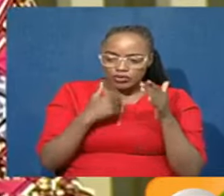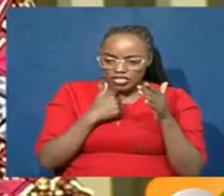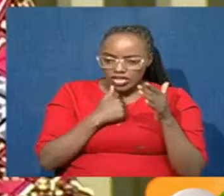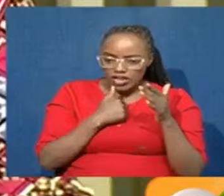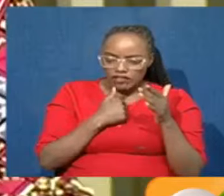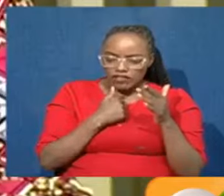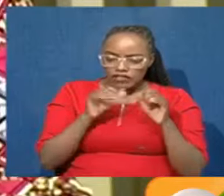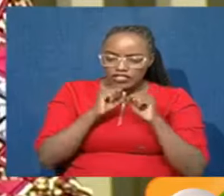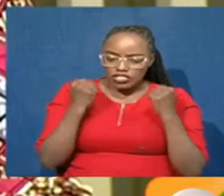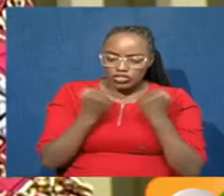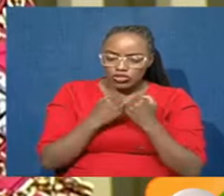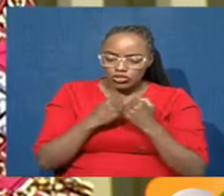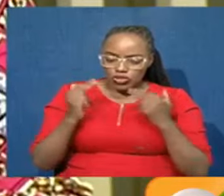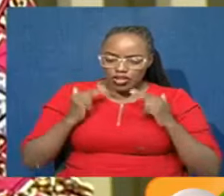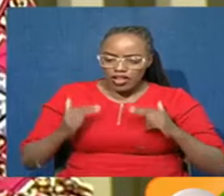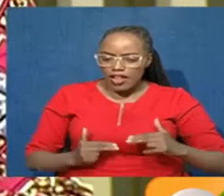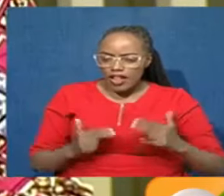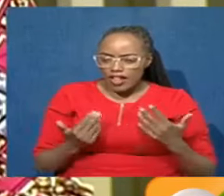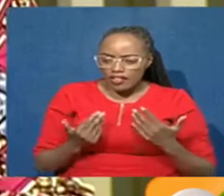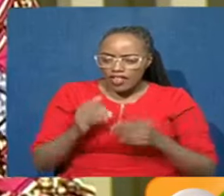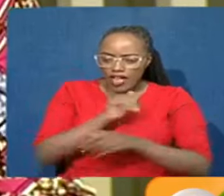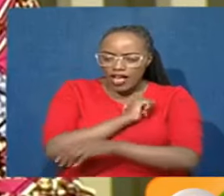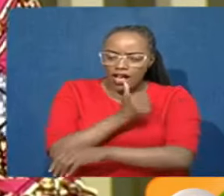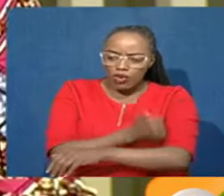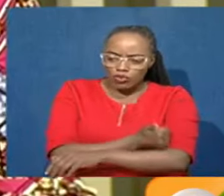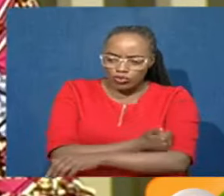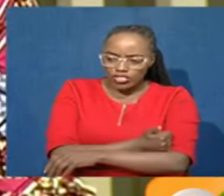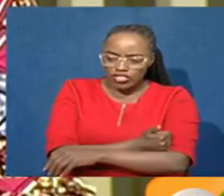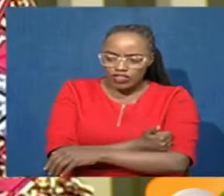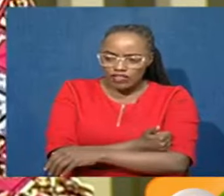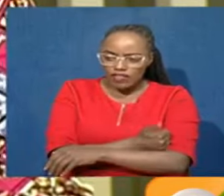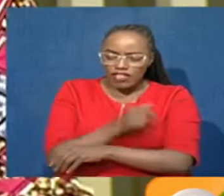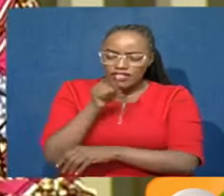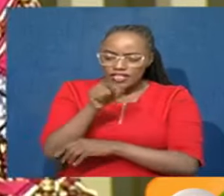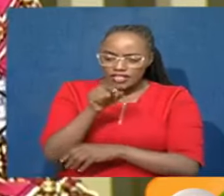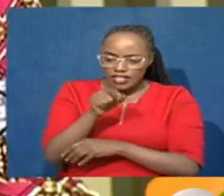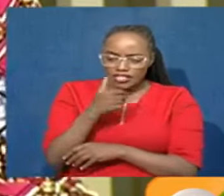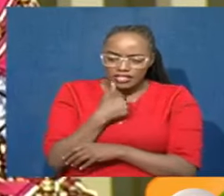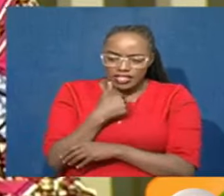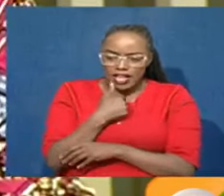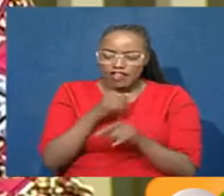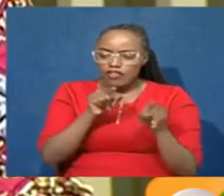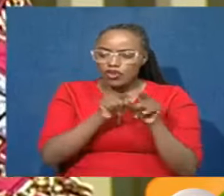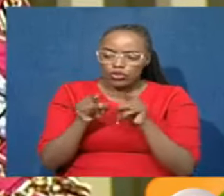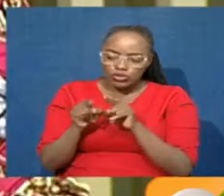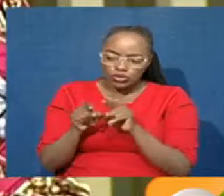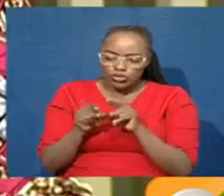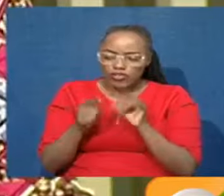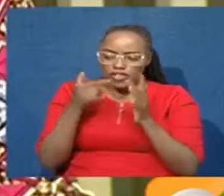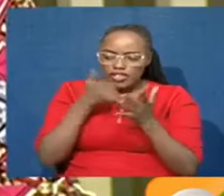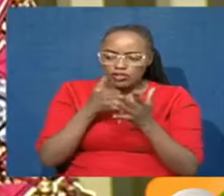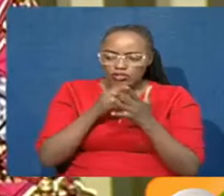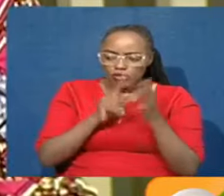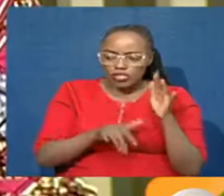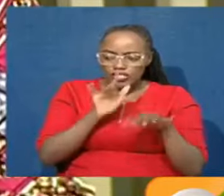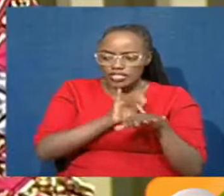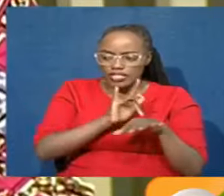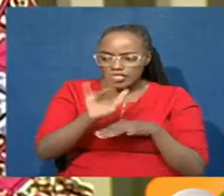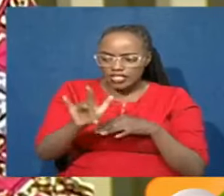onto the social health authority. And this has also been included